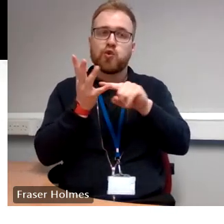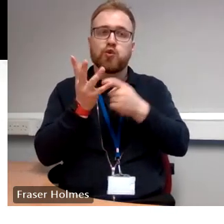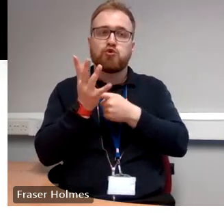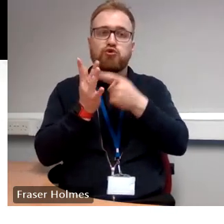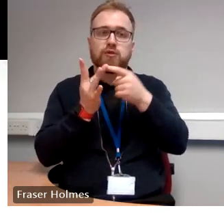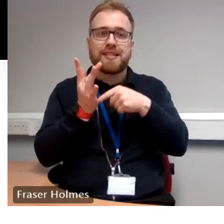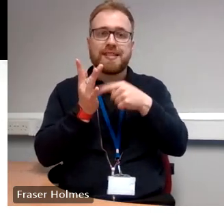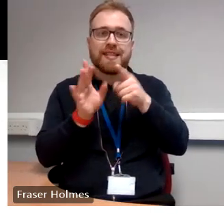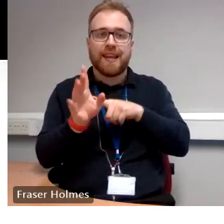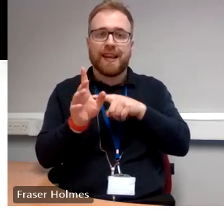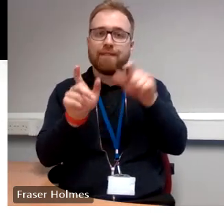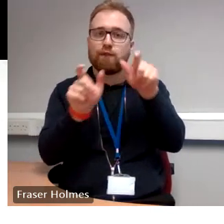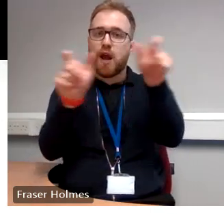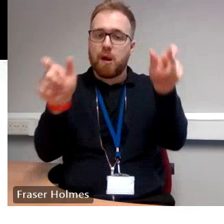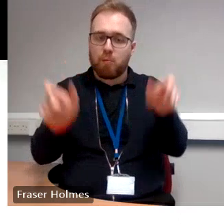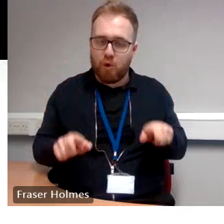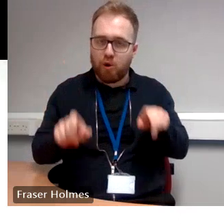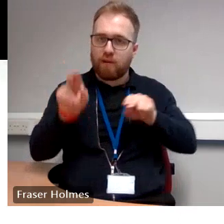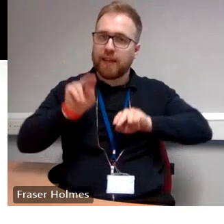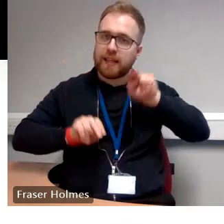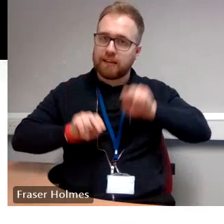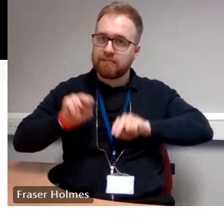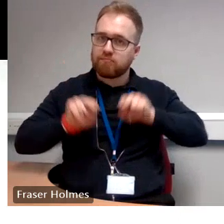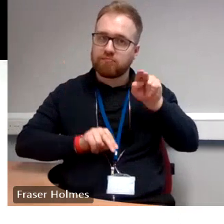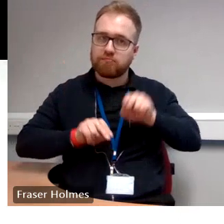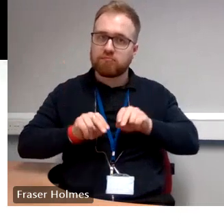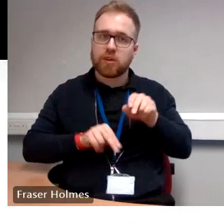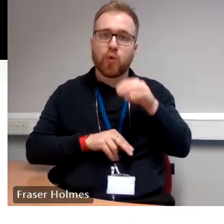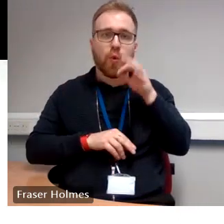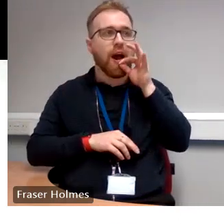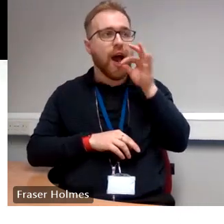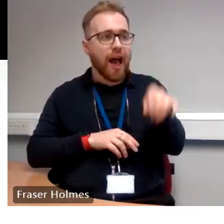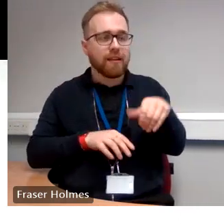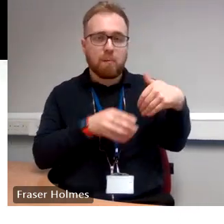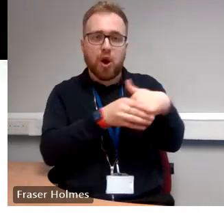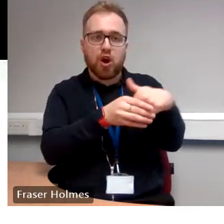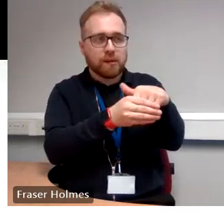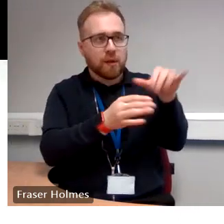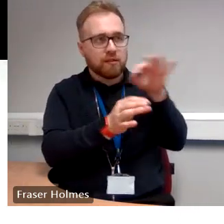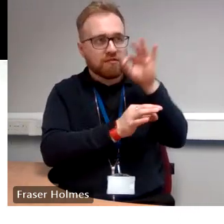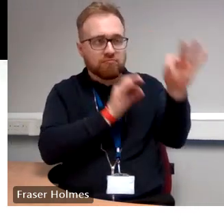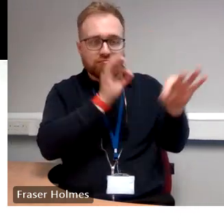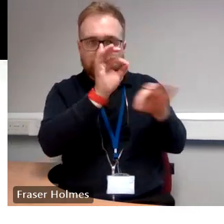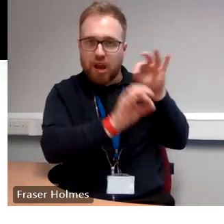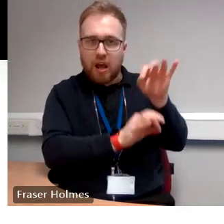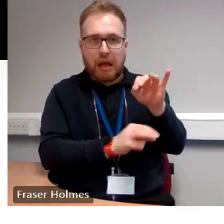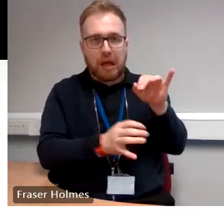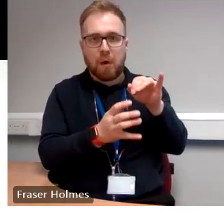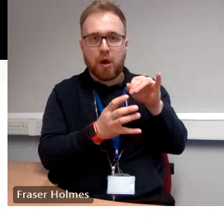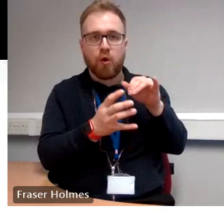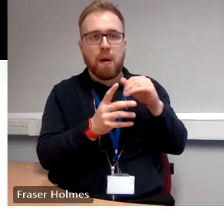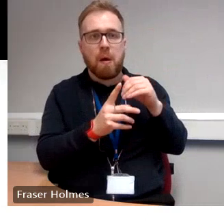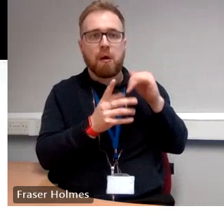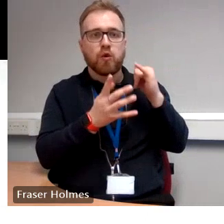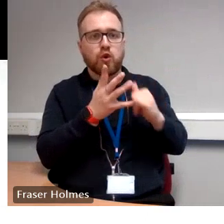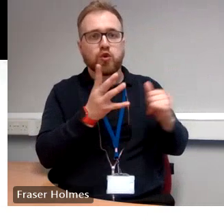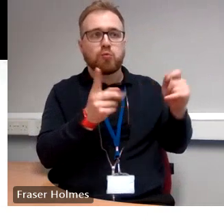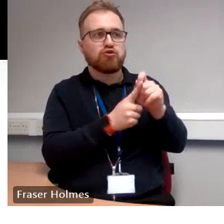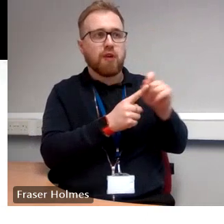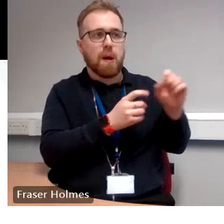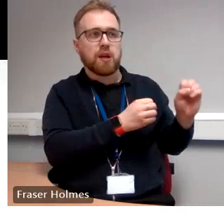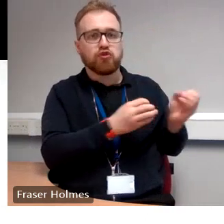an assessment. So it asked participants a range of statements about what a mature social prescribing service would